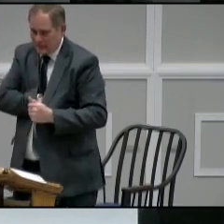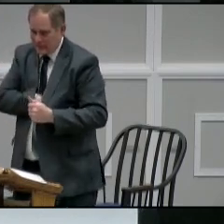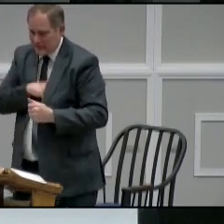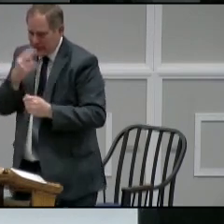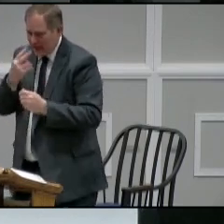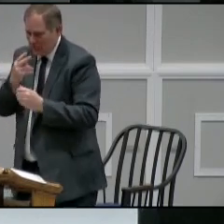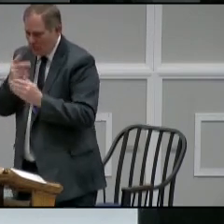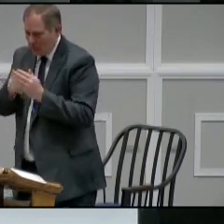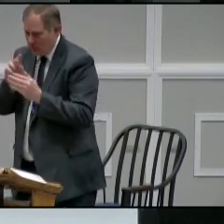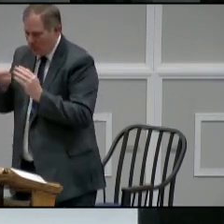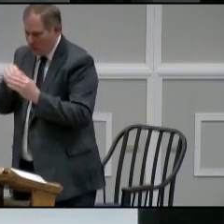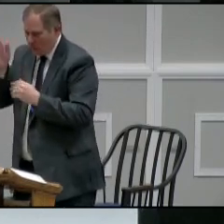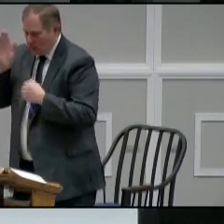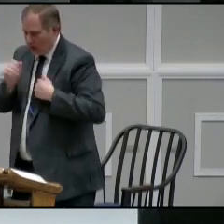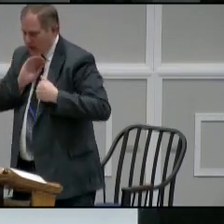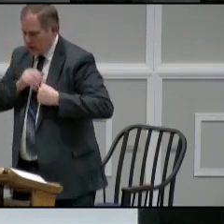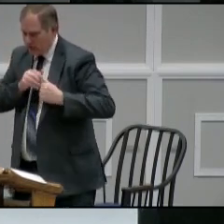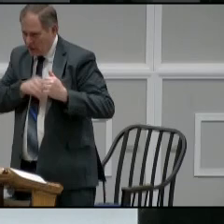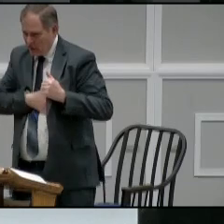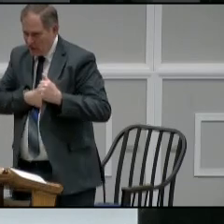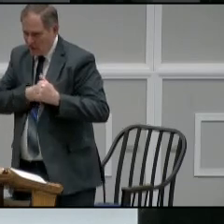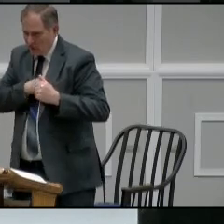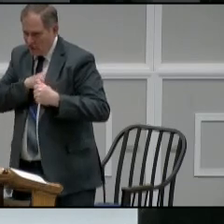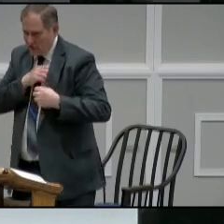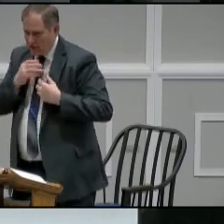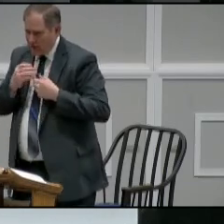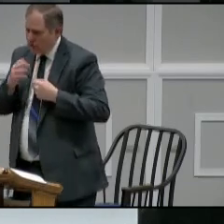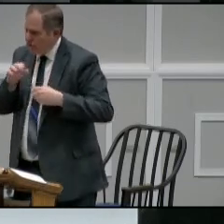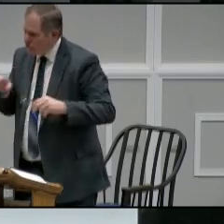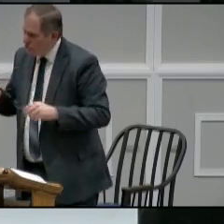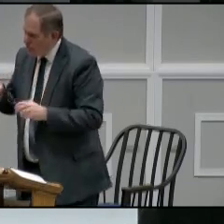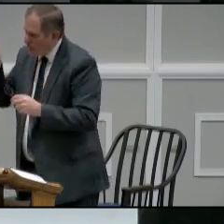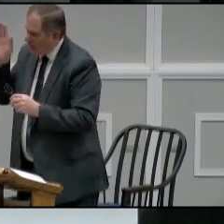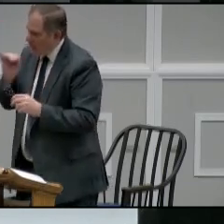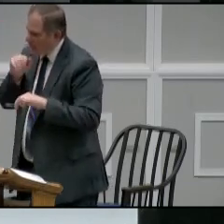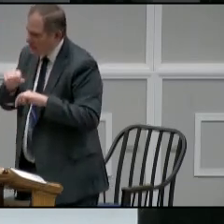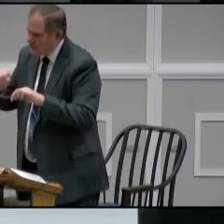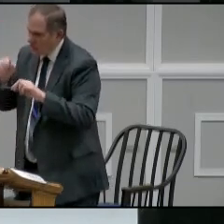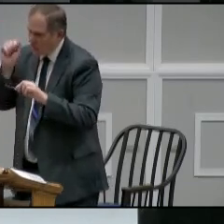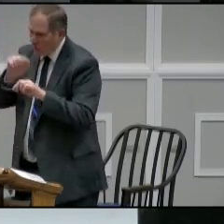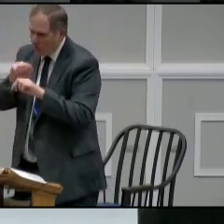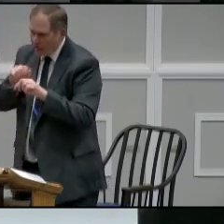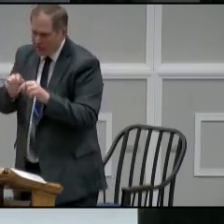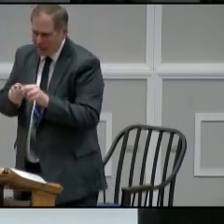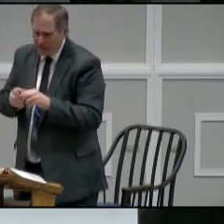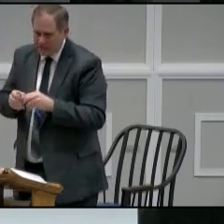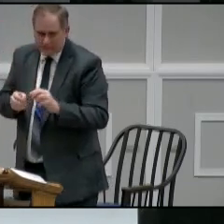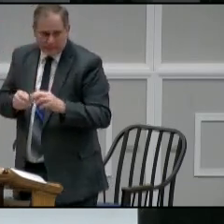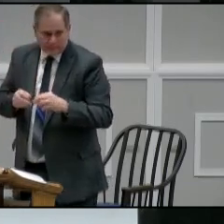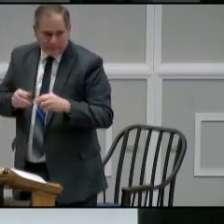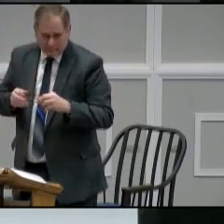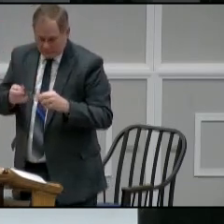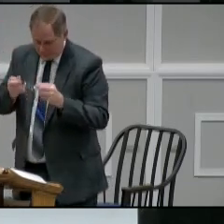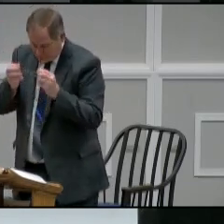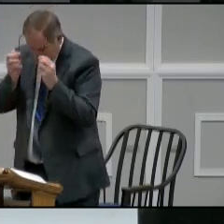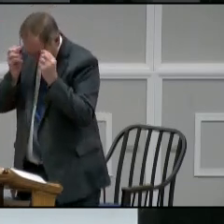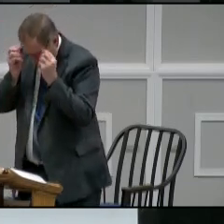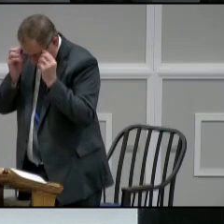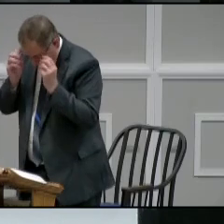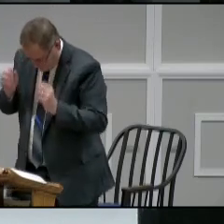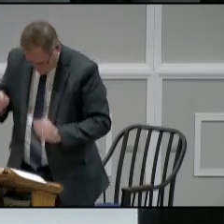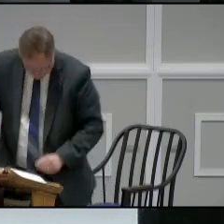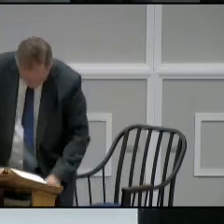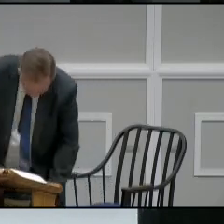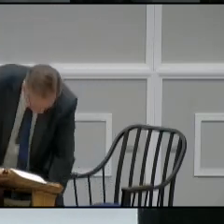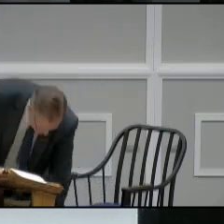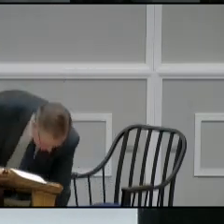praise the Lord for it. I praise the Lord that He is still at work and He is still working mightily all around us. And as an evangelist, we